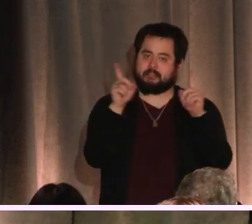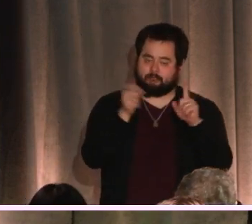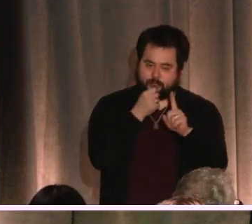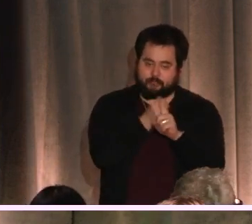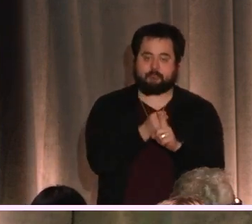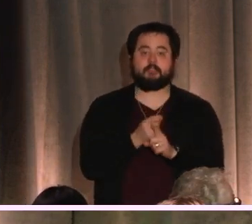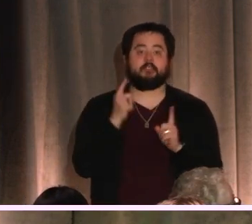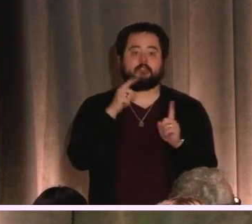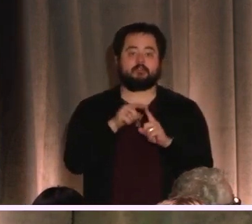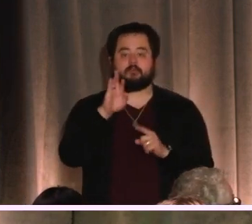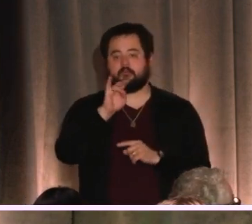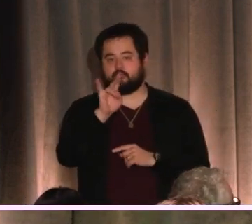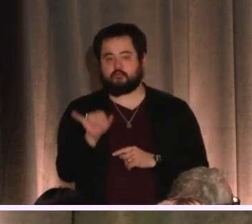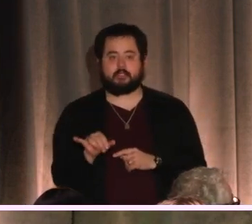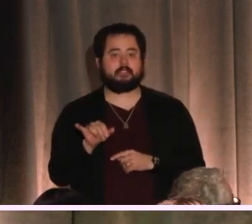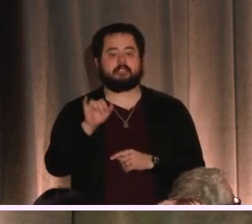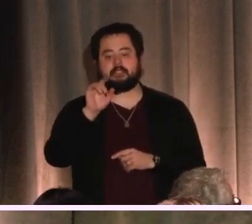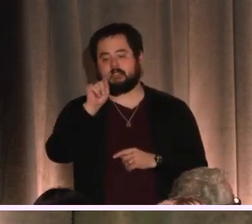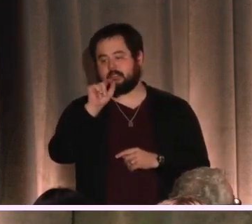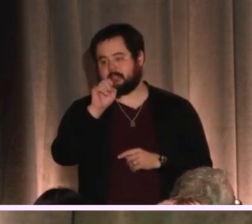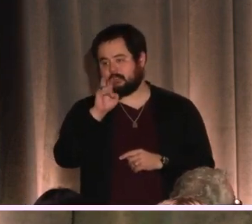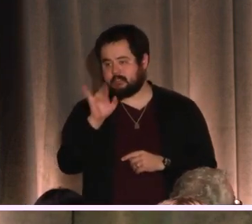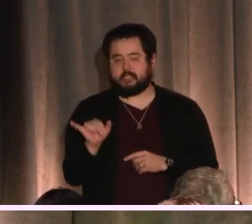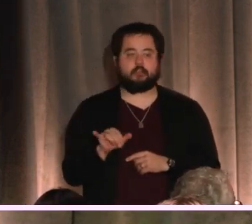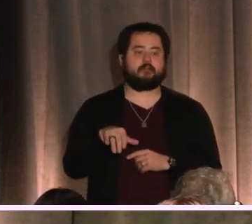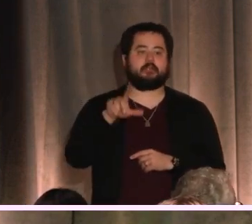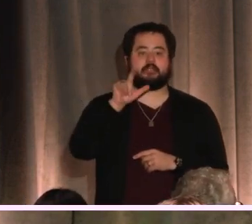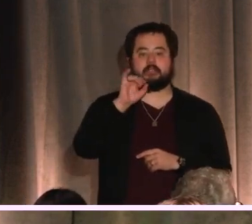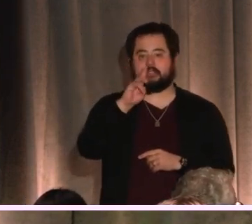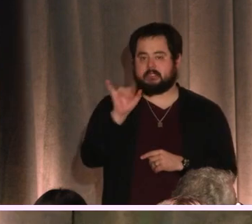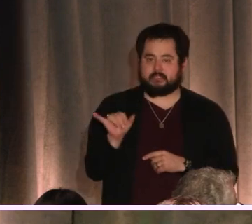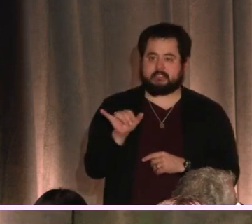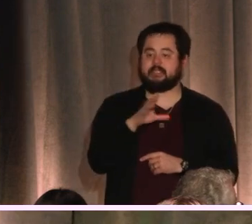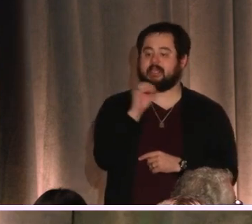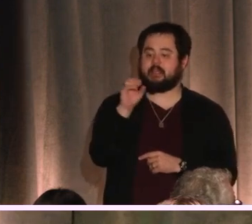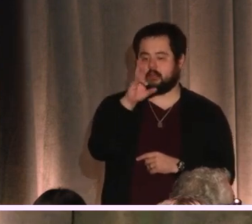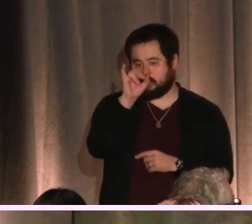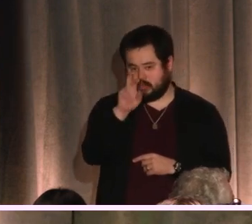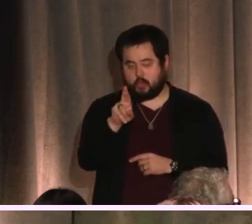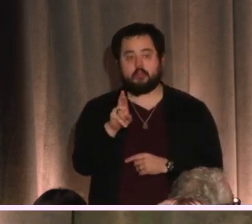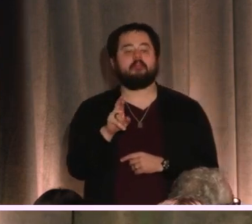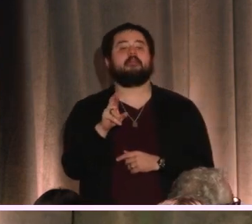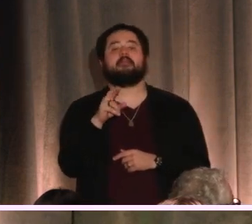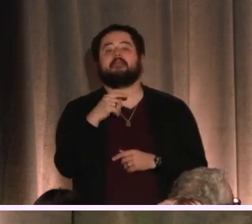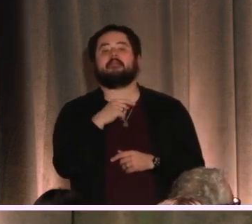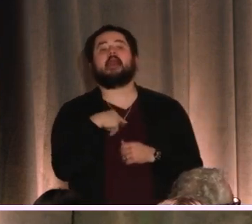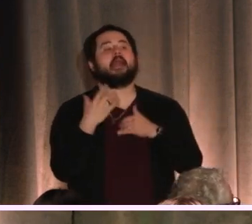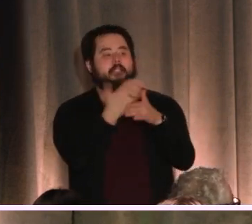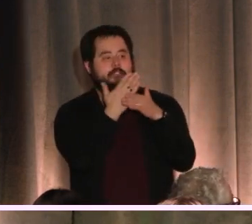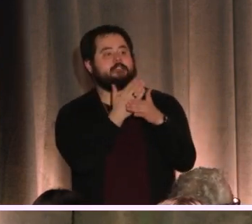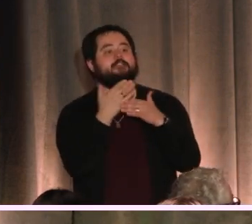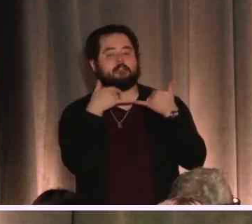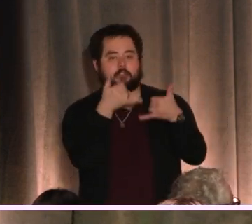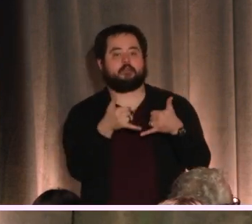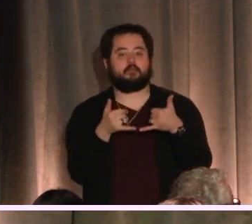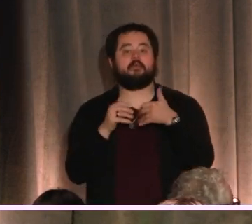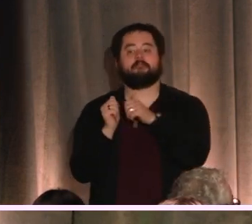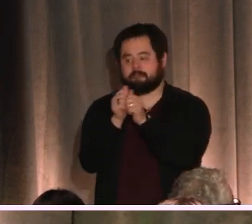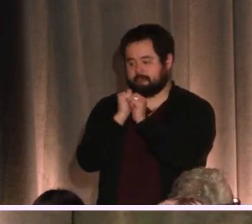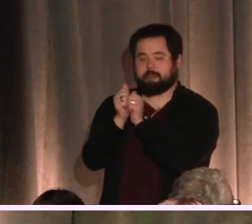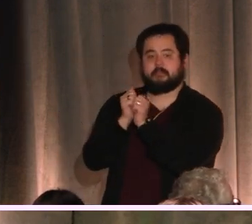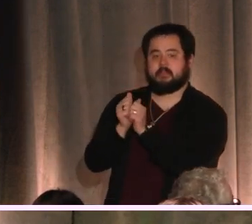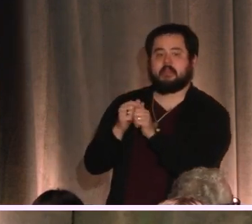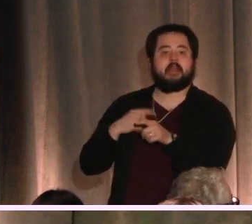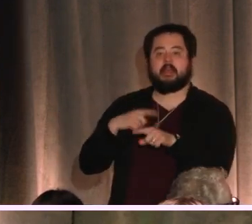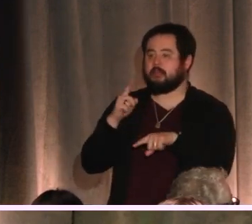Brittany Alvarado, Terry Wilt, Lizzie McKay, and Connor Stout, I share this award with you. I couldn't ask